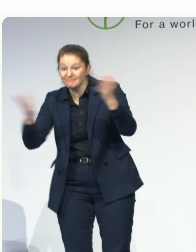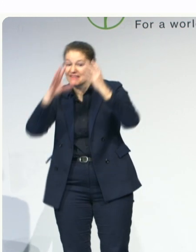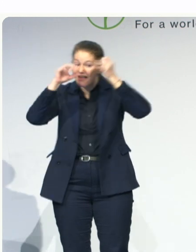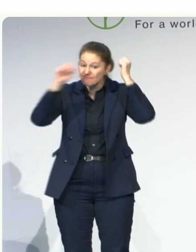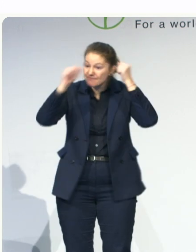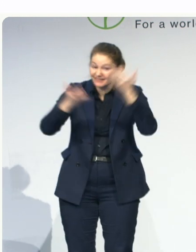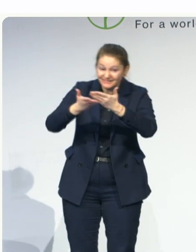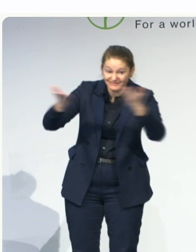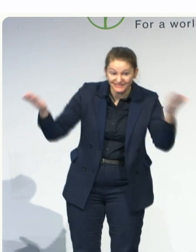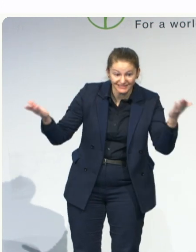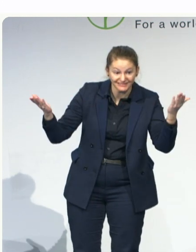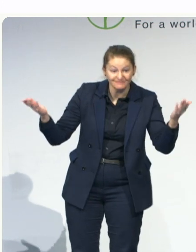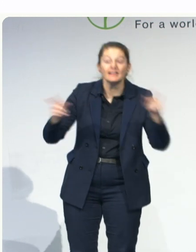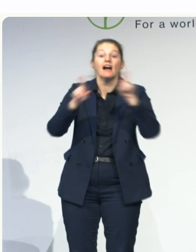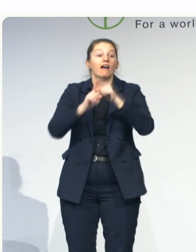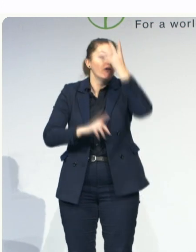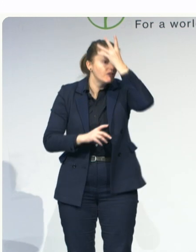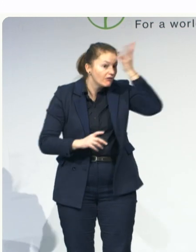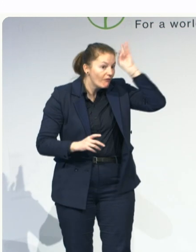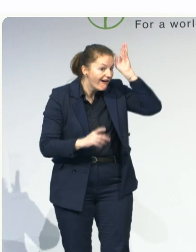Royal Highness,